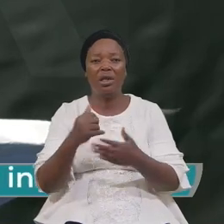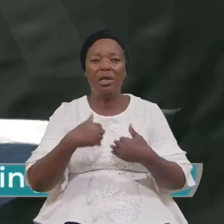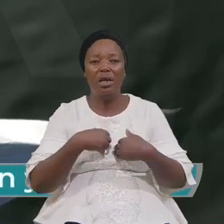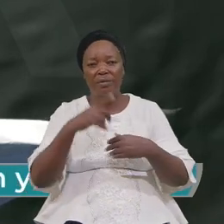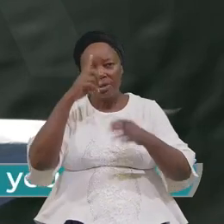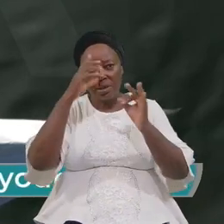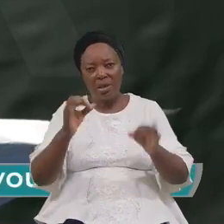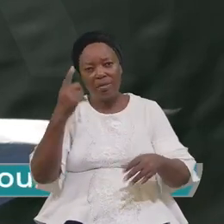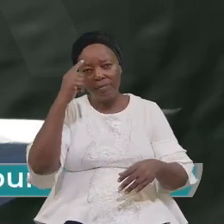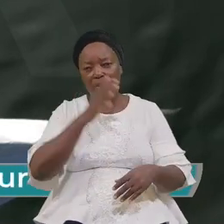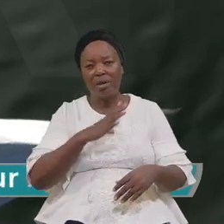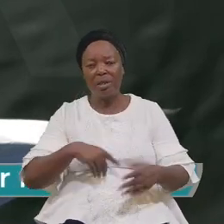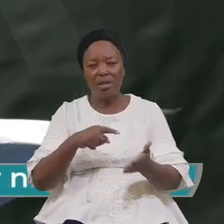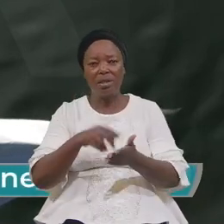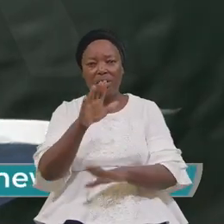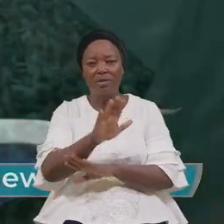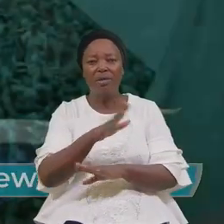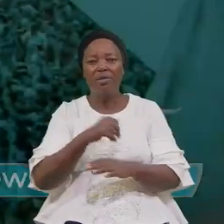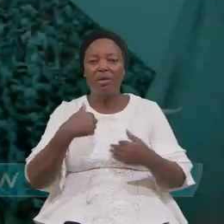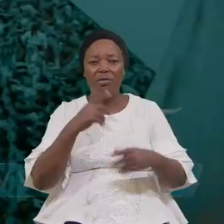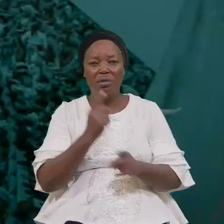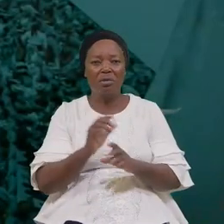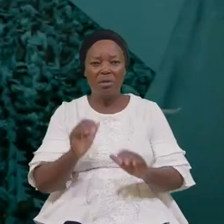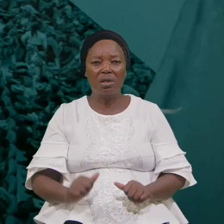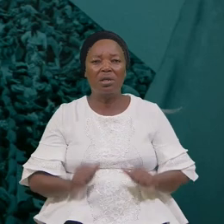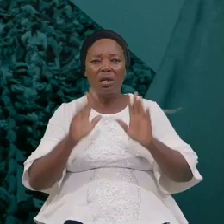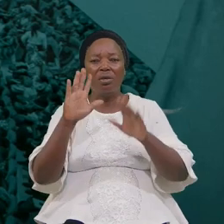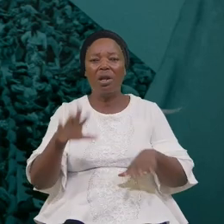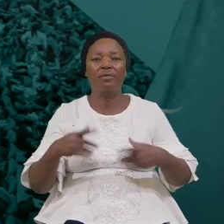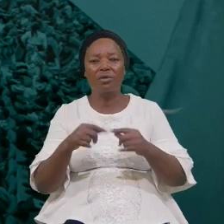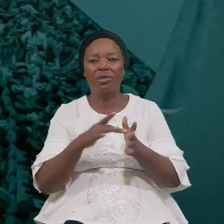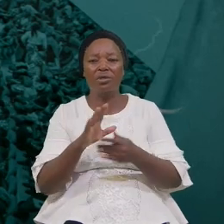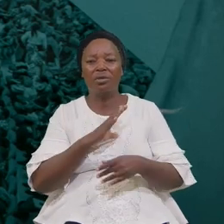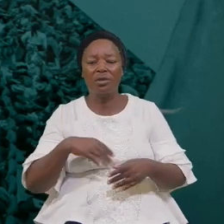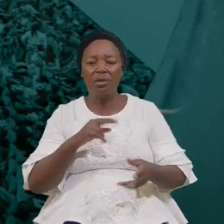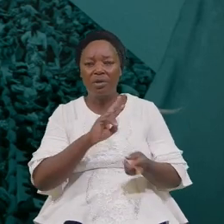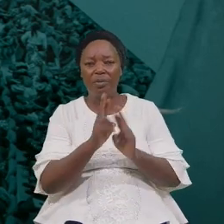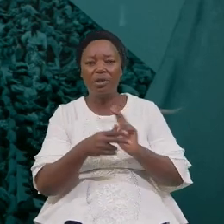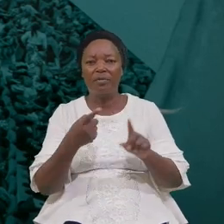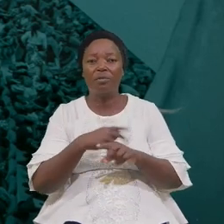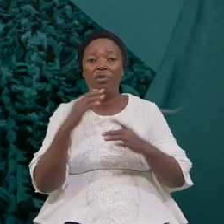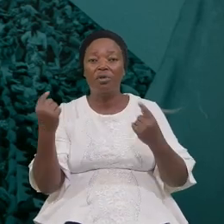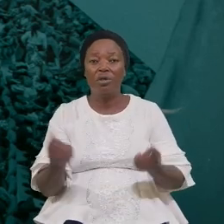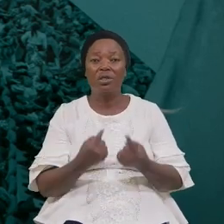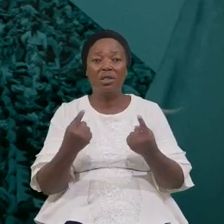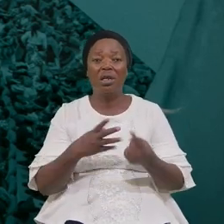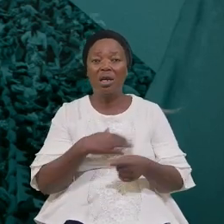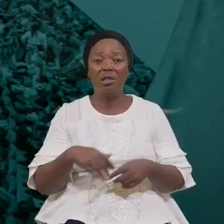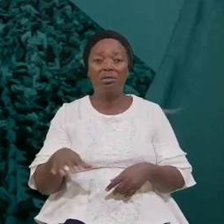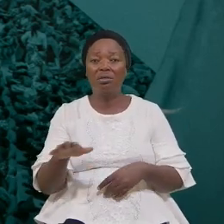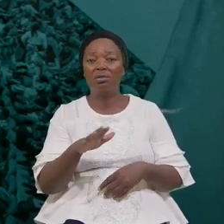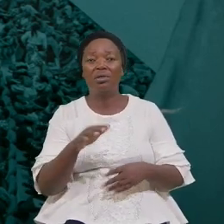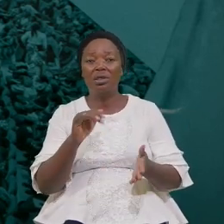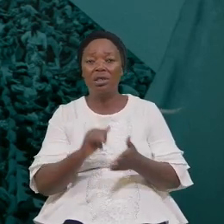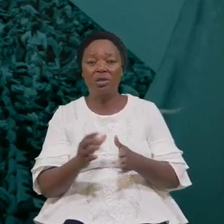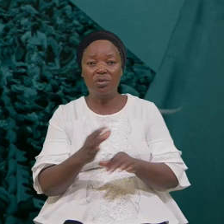have surrendered your life to Jesus Christ, you have repented of your sin, and those of us that took similar decision